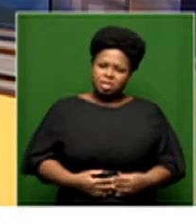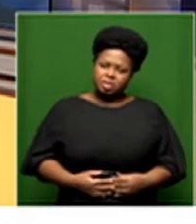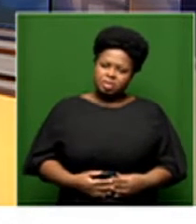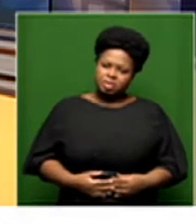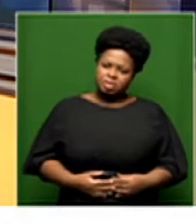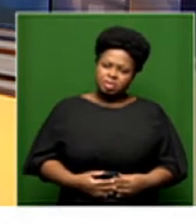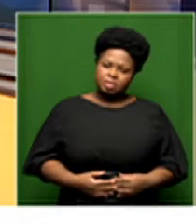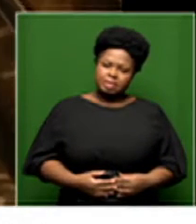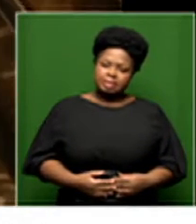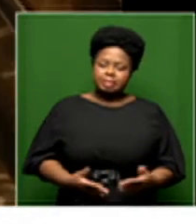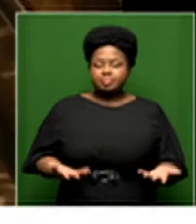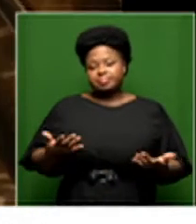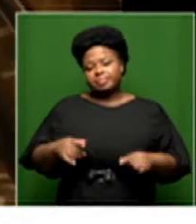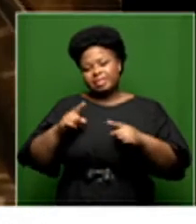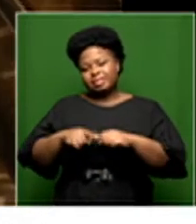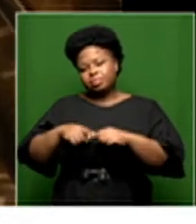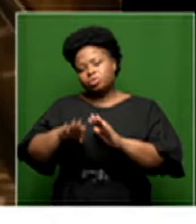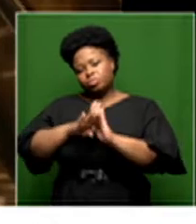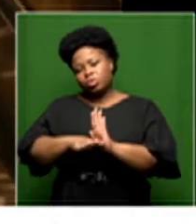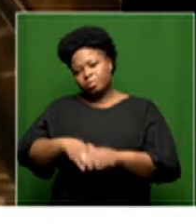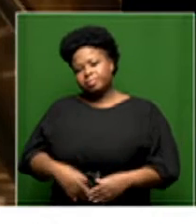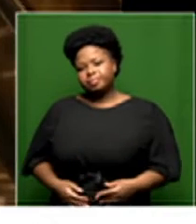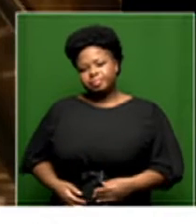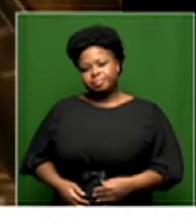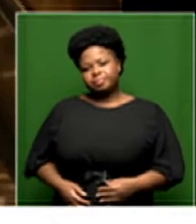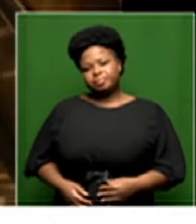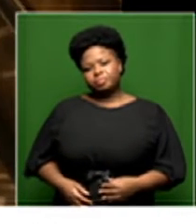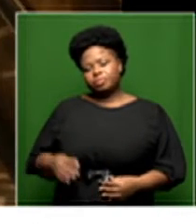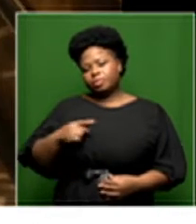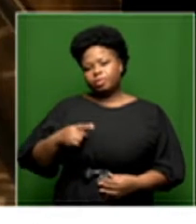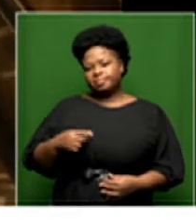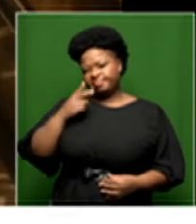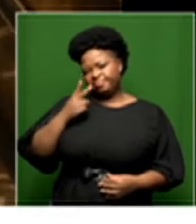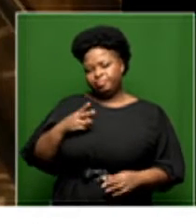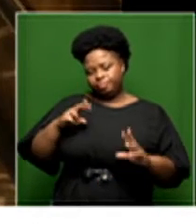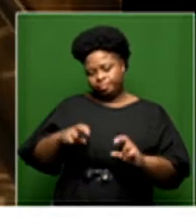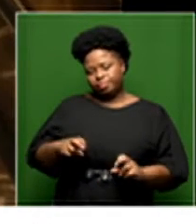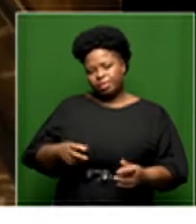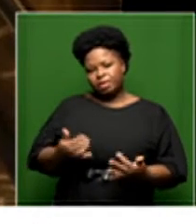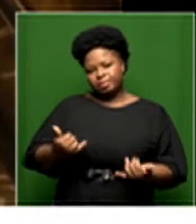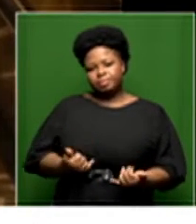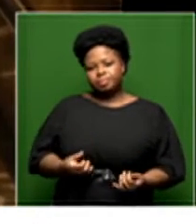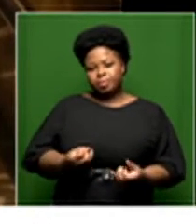So it depends on the program. But if you look at any of the research, there's a lot of